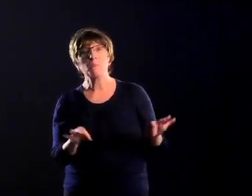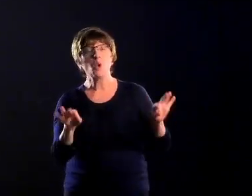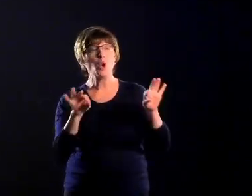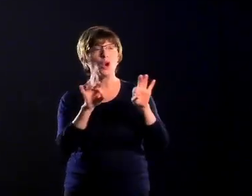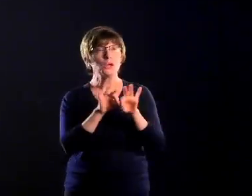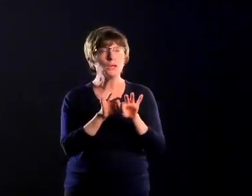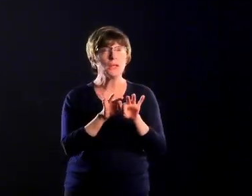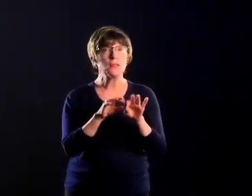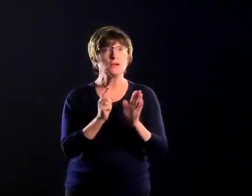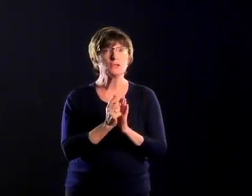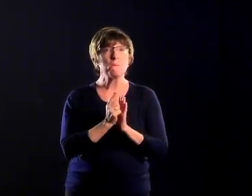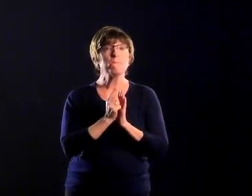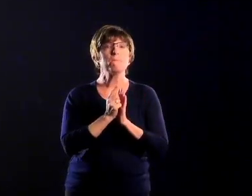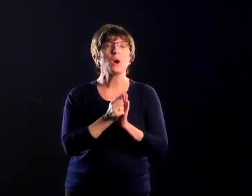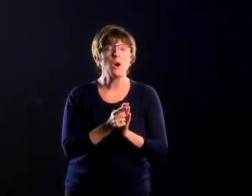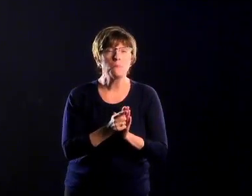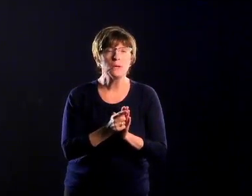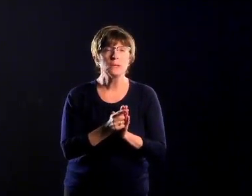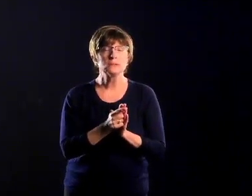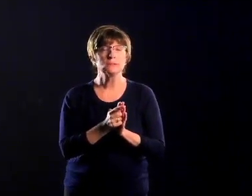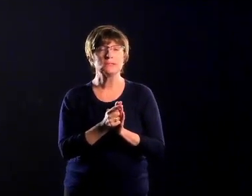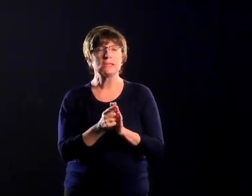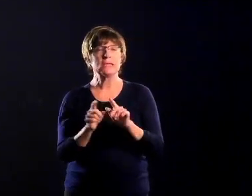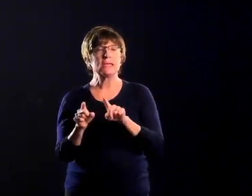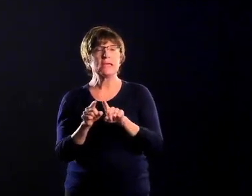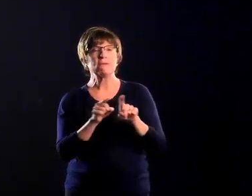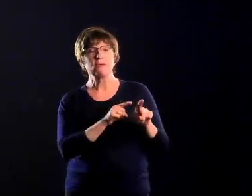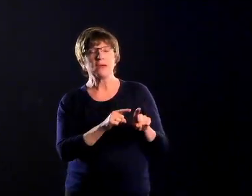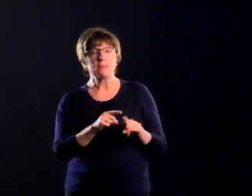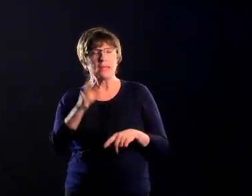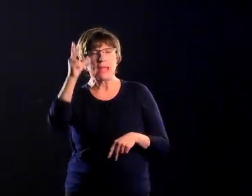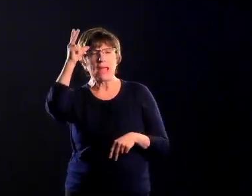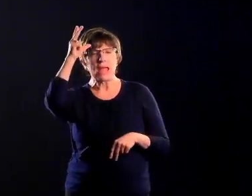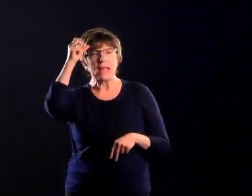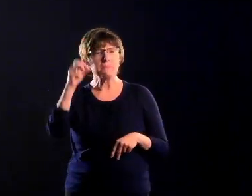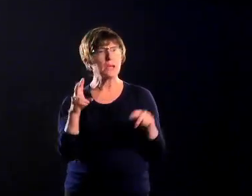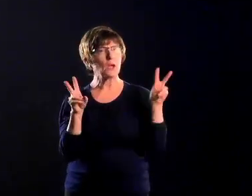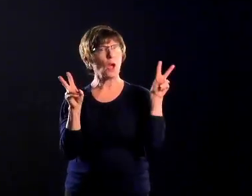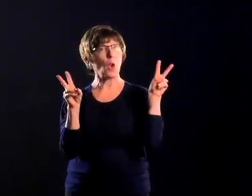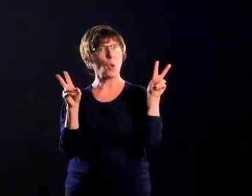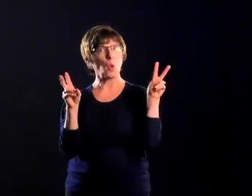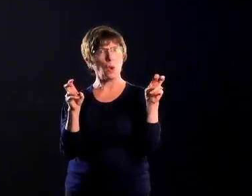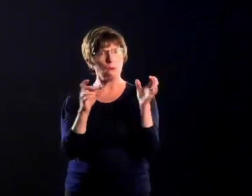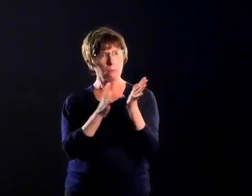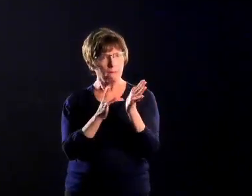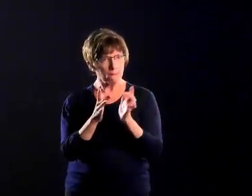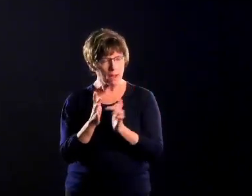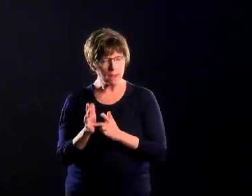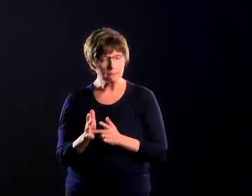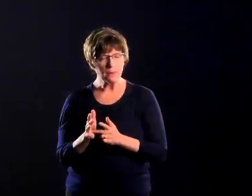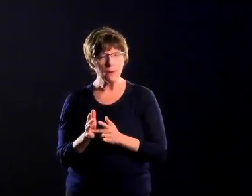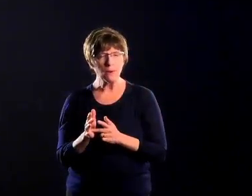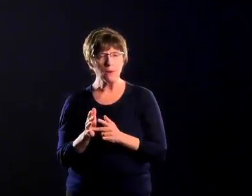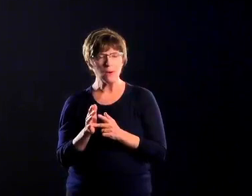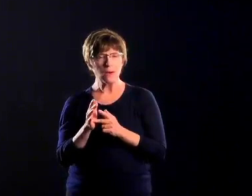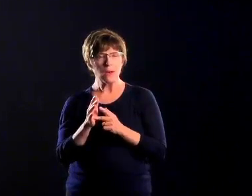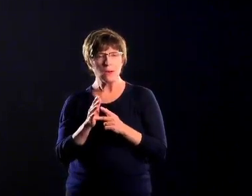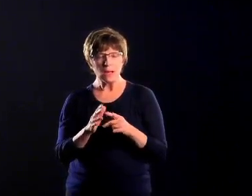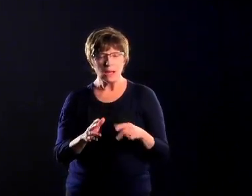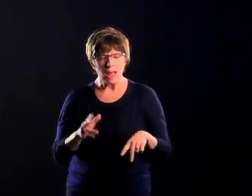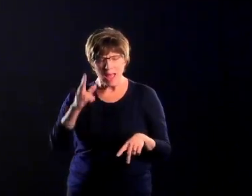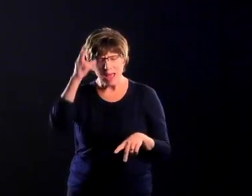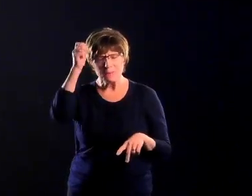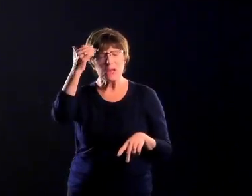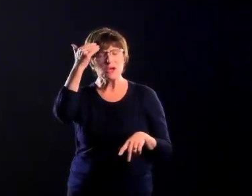are moments where that even the enemy can quote the Bible, because the enemy, one, knows God's word,